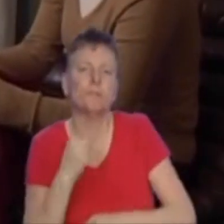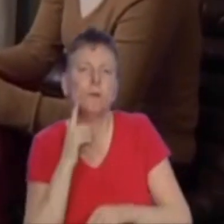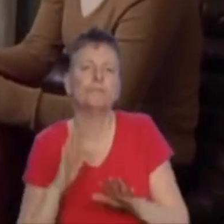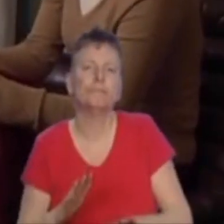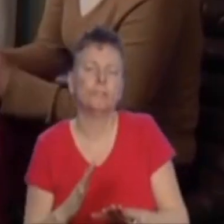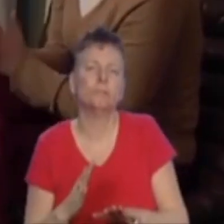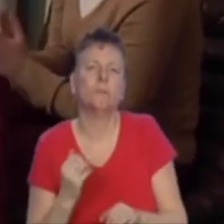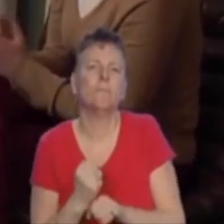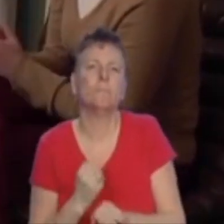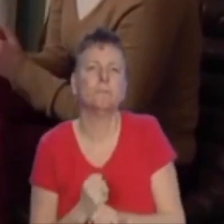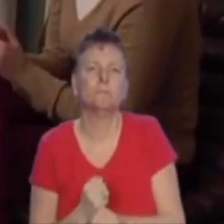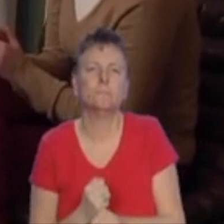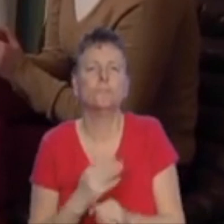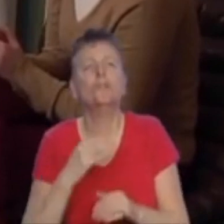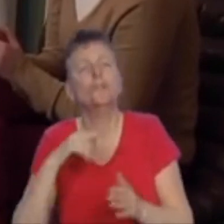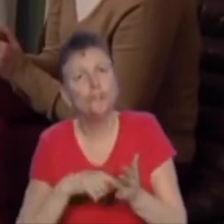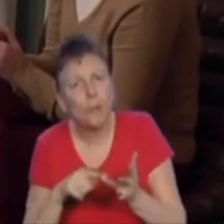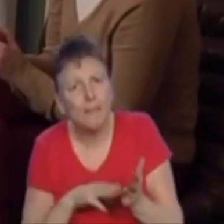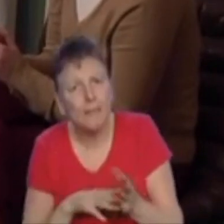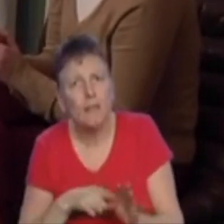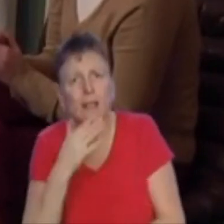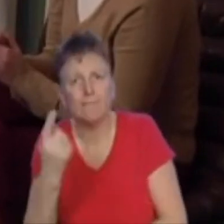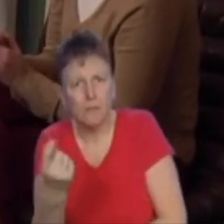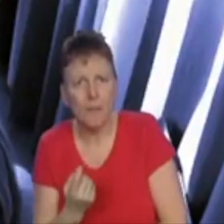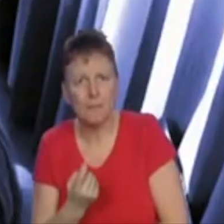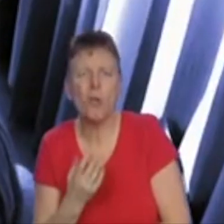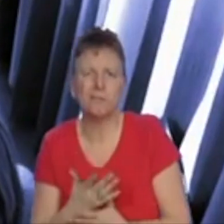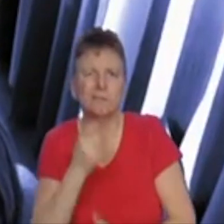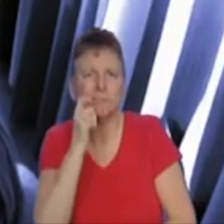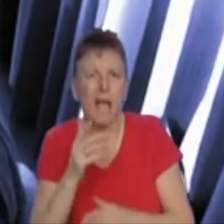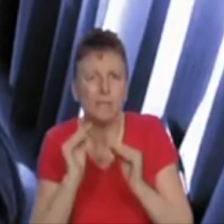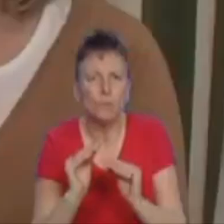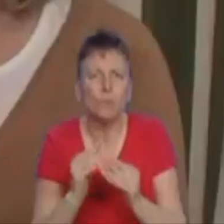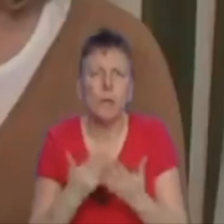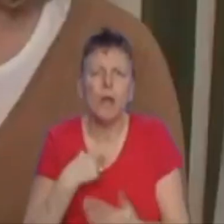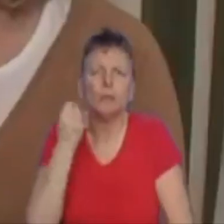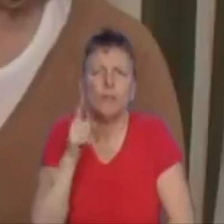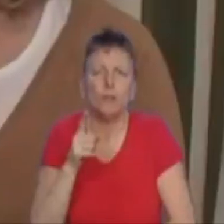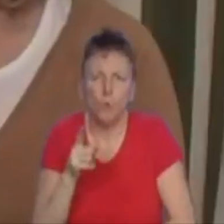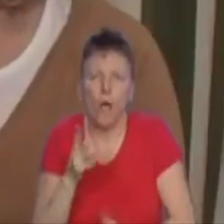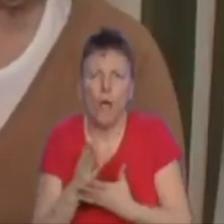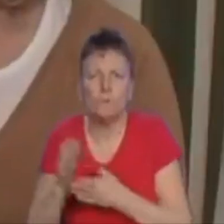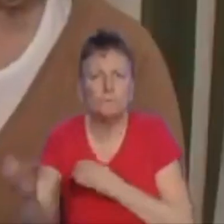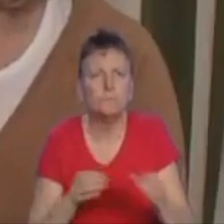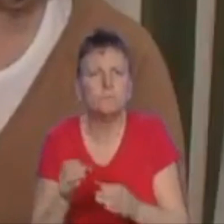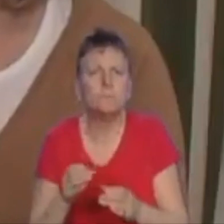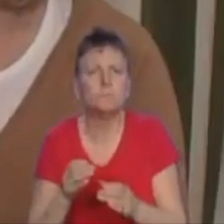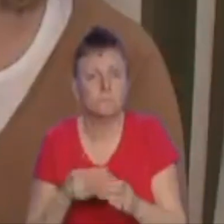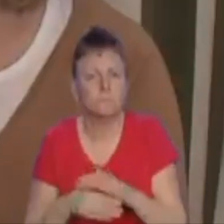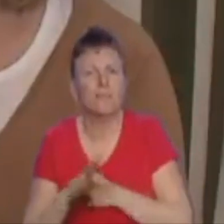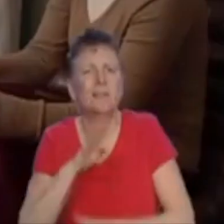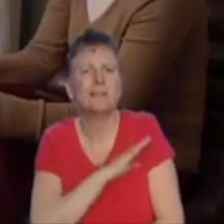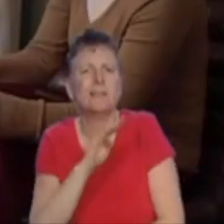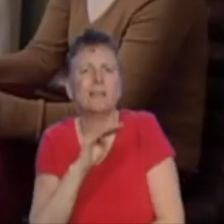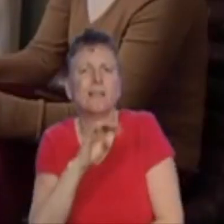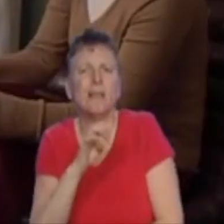Spy School. Now, I understand that you were recruited by Army Intelligence in 1990. Why do you think they saw you as a valuable